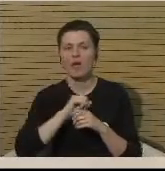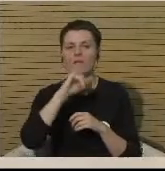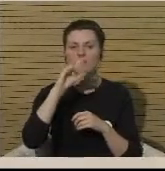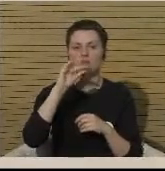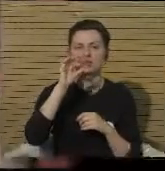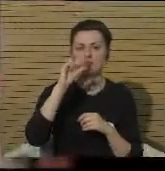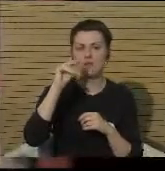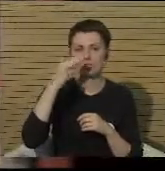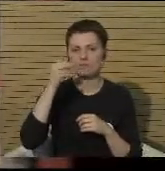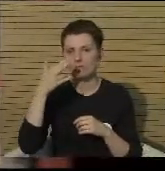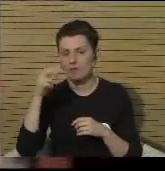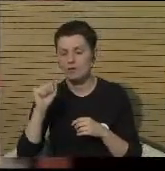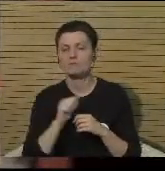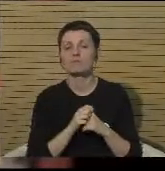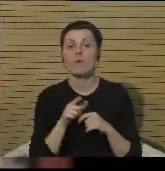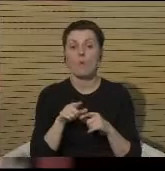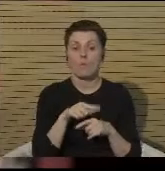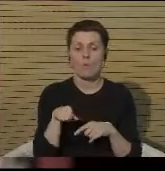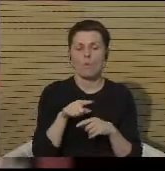Yesenins and